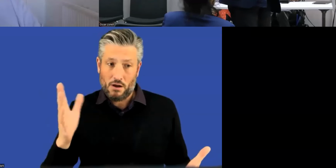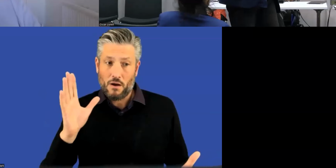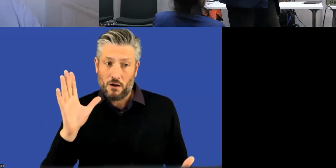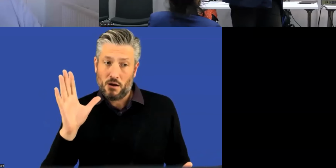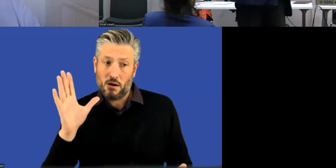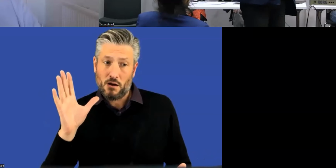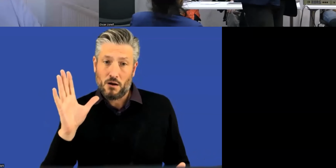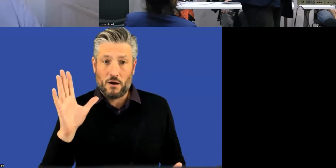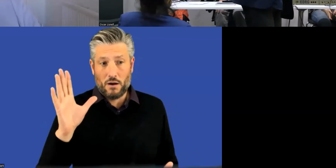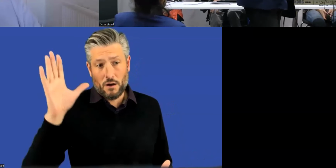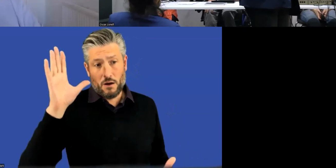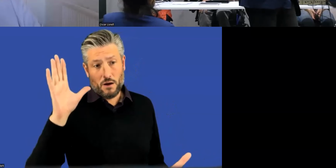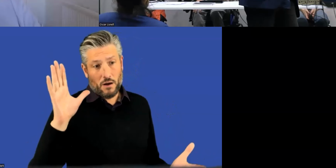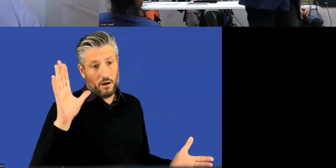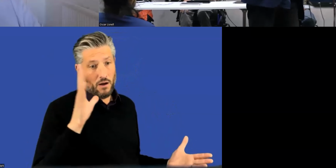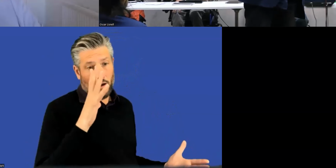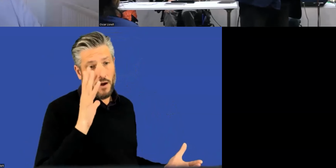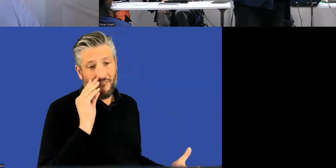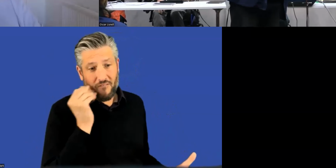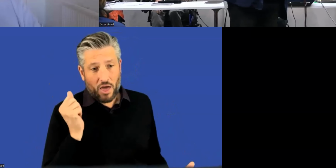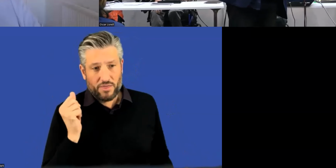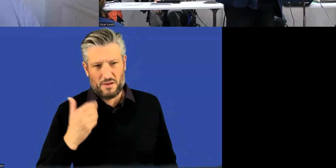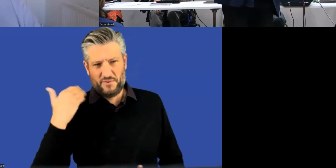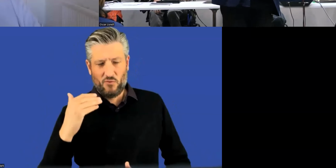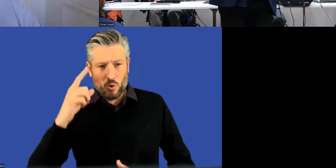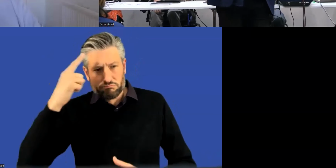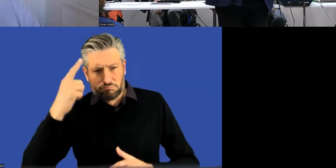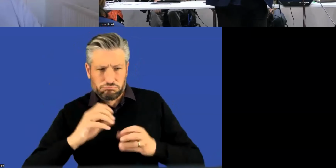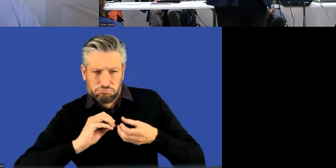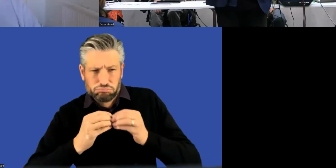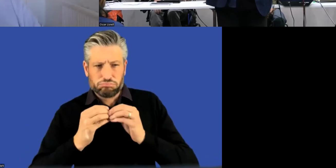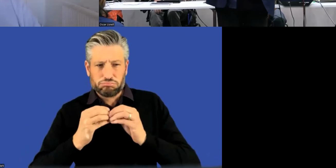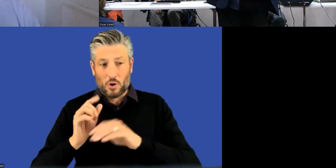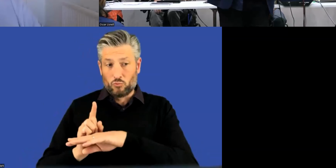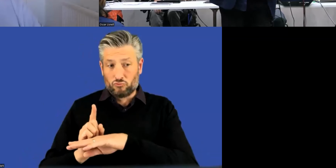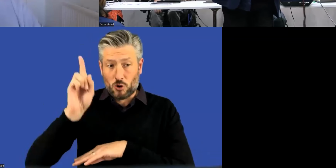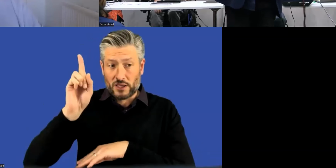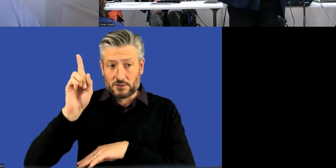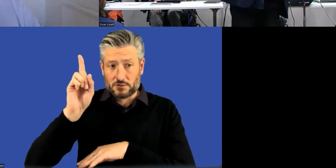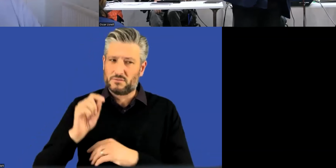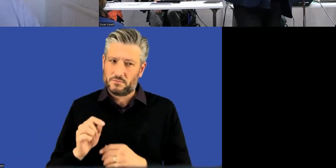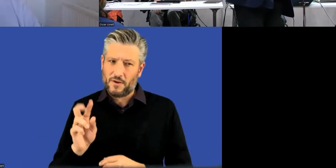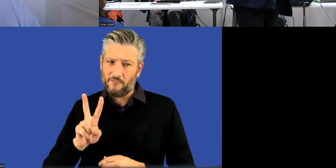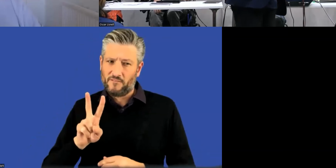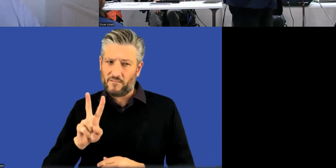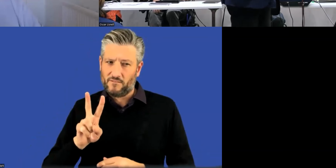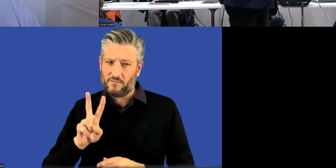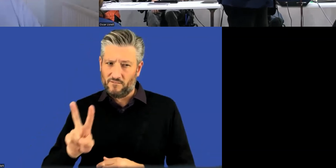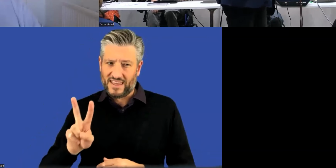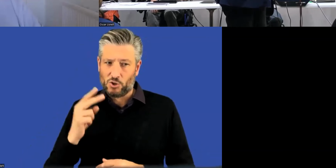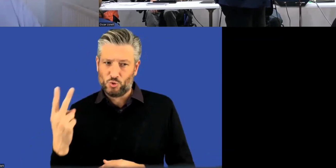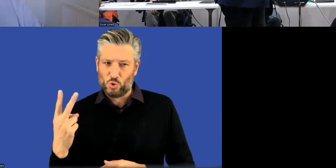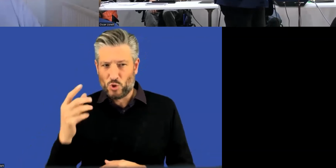dad was one of Werner von Braun's engineers who designed the V2s that bombed the British cities. At the end of the